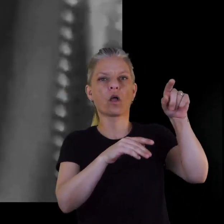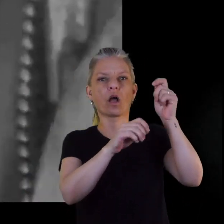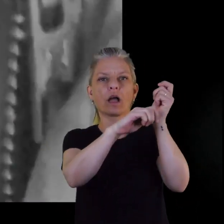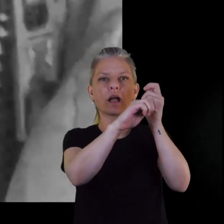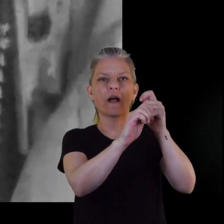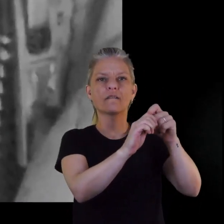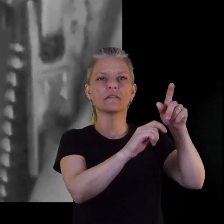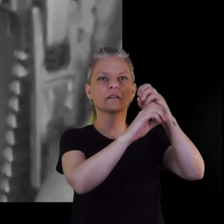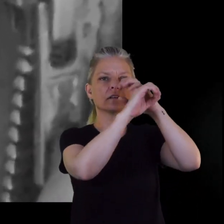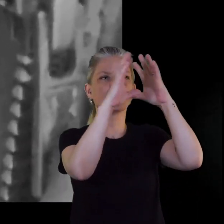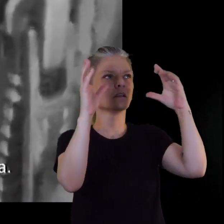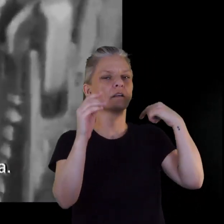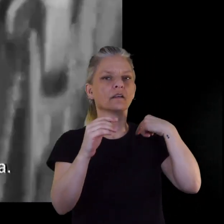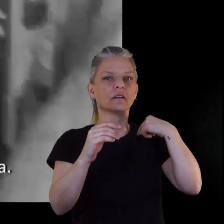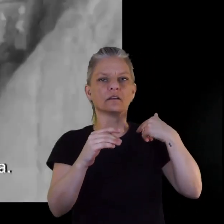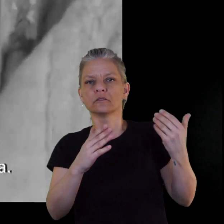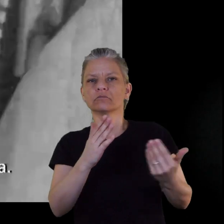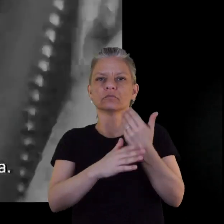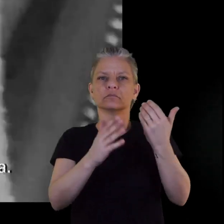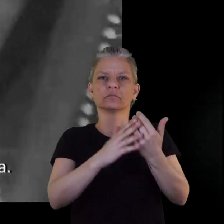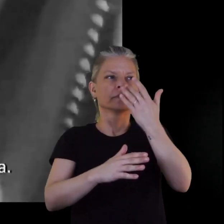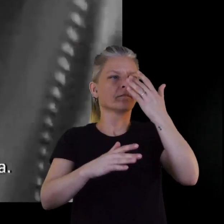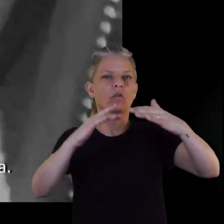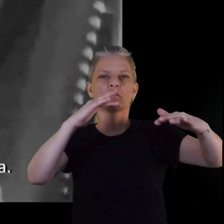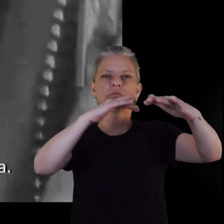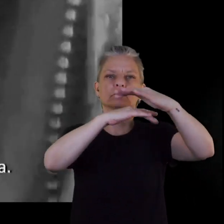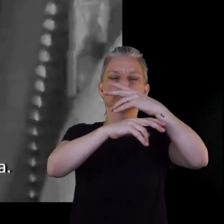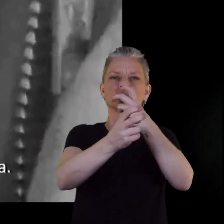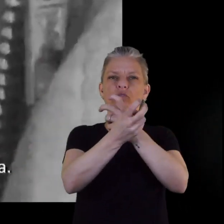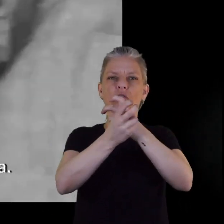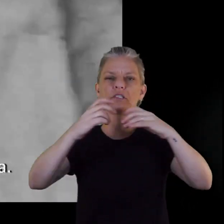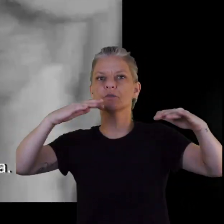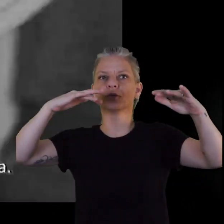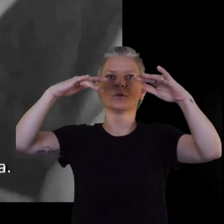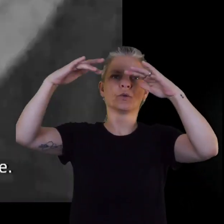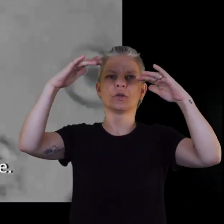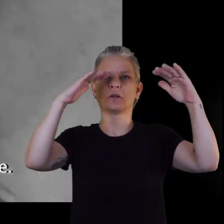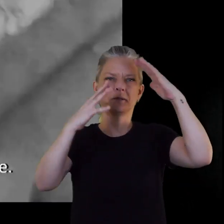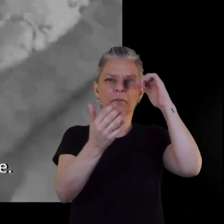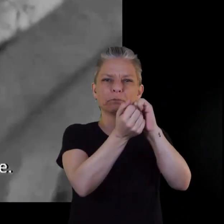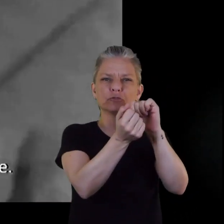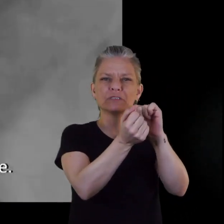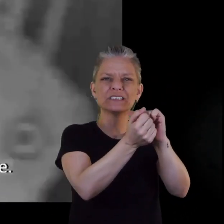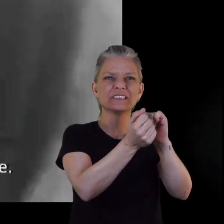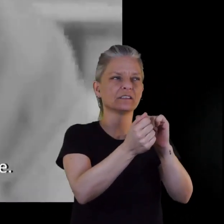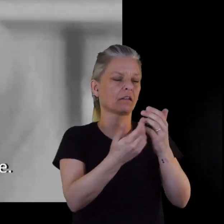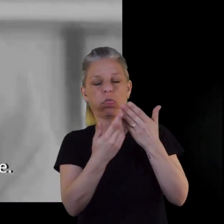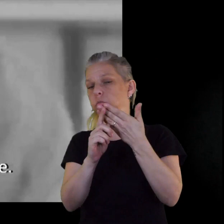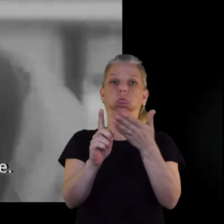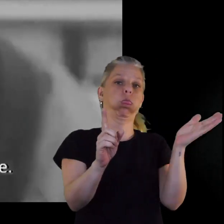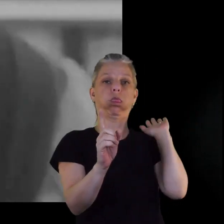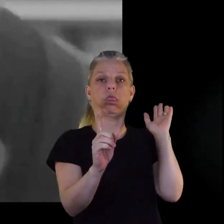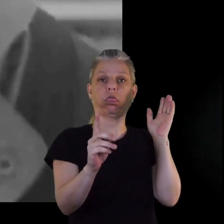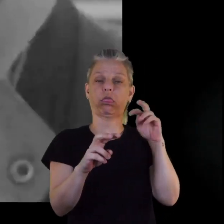Distant clockwork carving me in the dark. I constantly relive false odyssey, toxic nostalgia, my grain of memories to throw